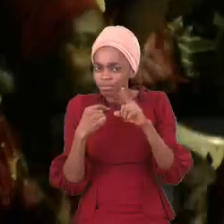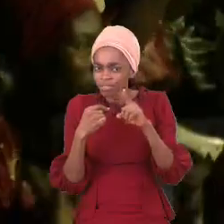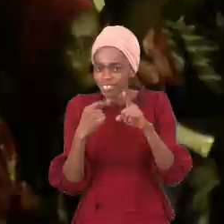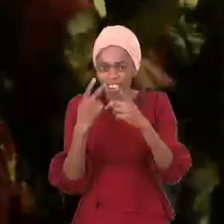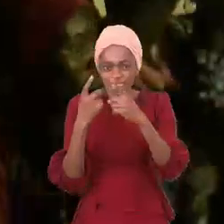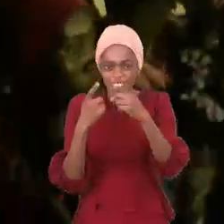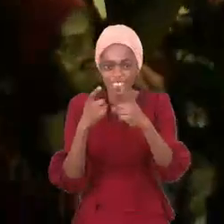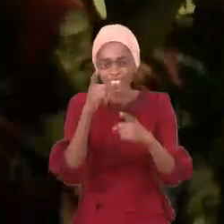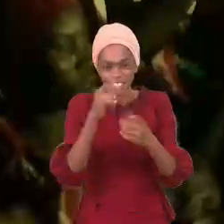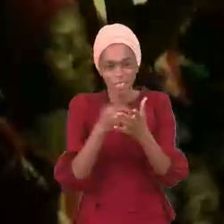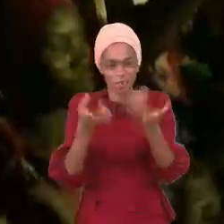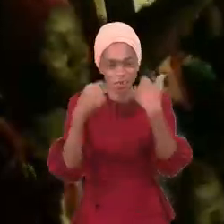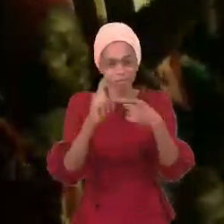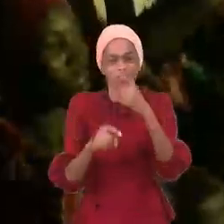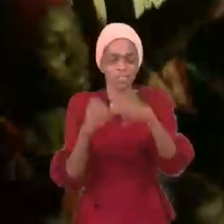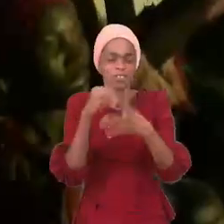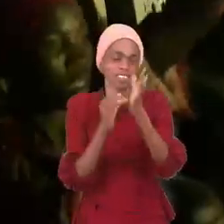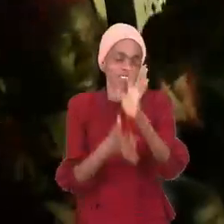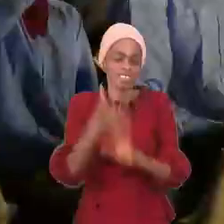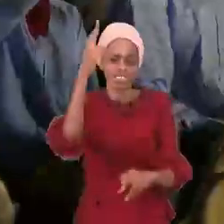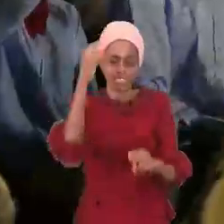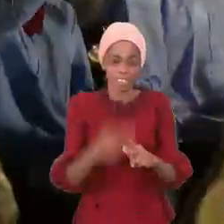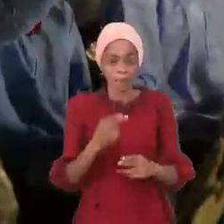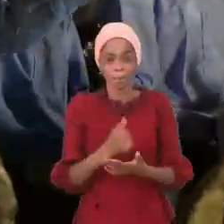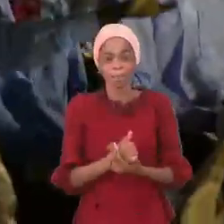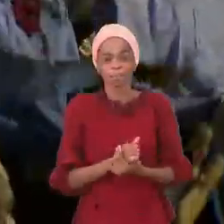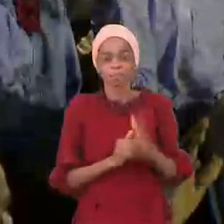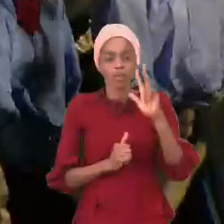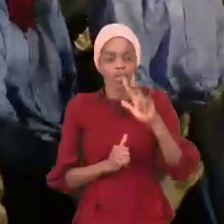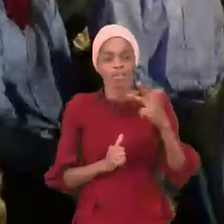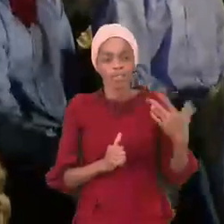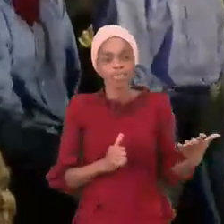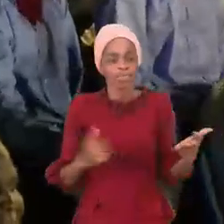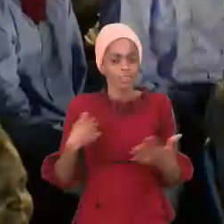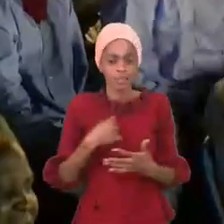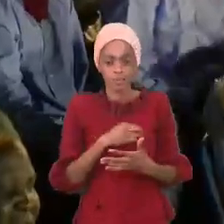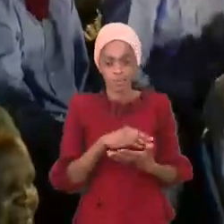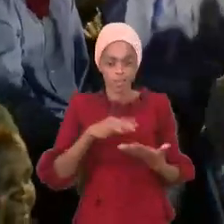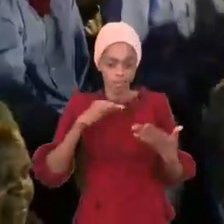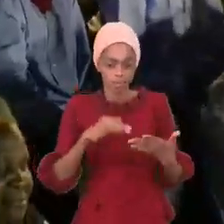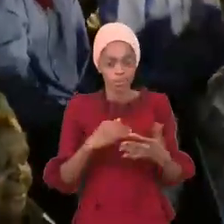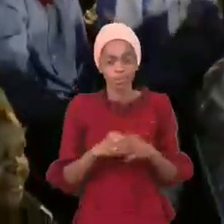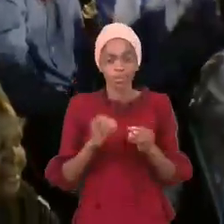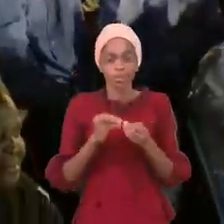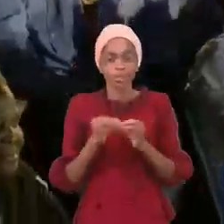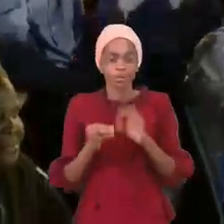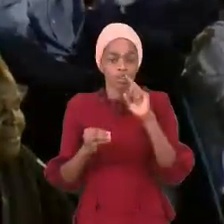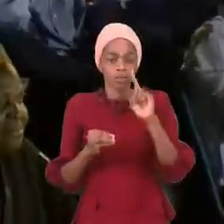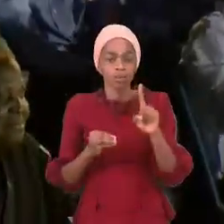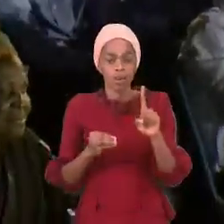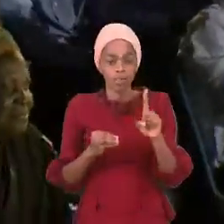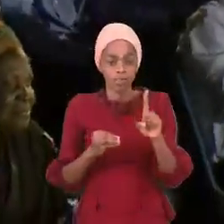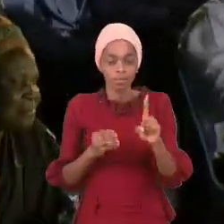come. Amen. I said it will come. Amen. Three things we're looking at. Number one, the